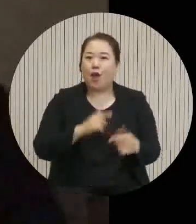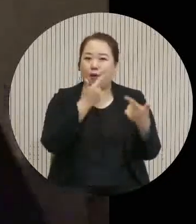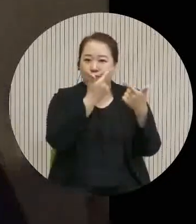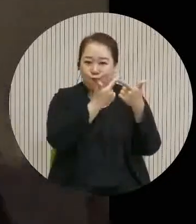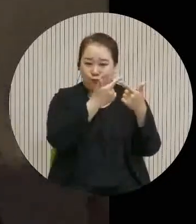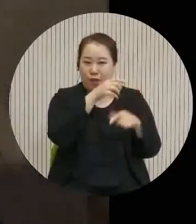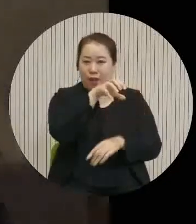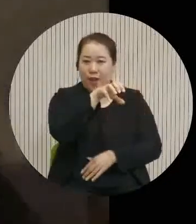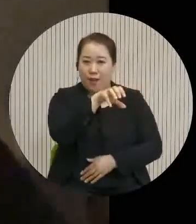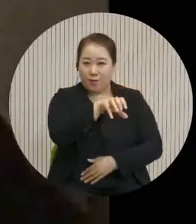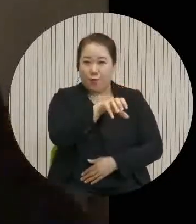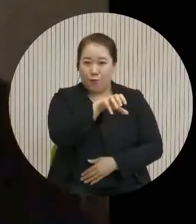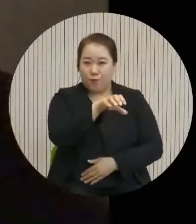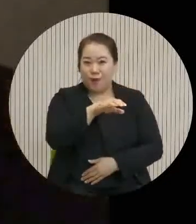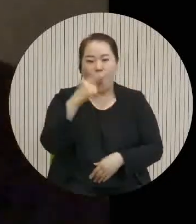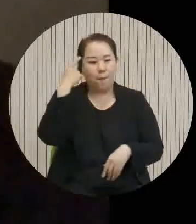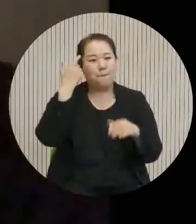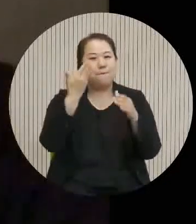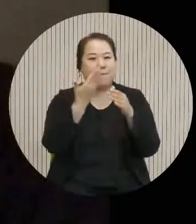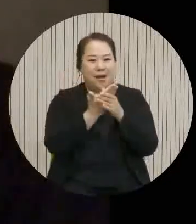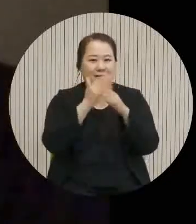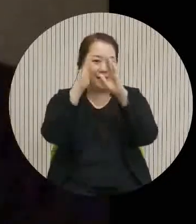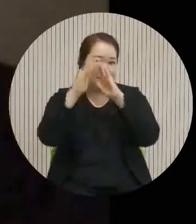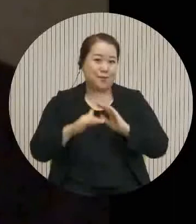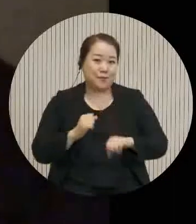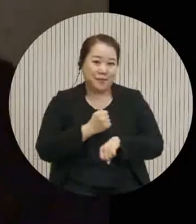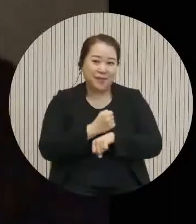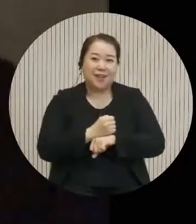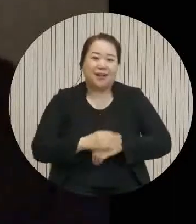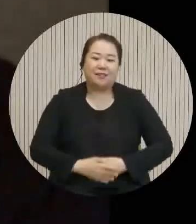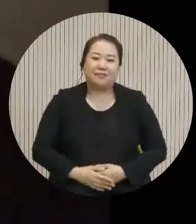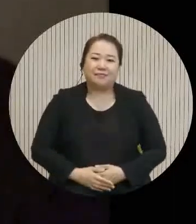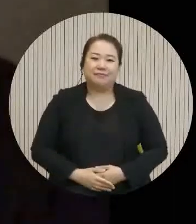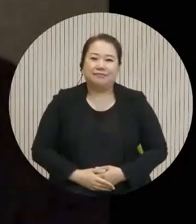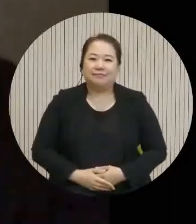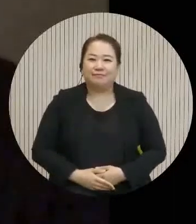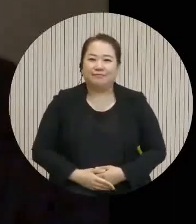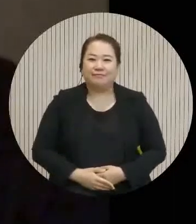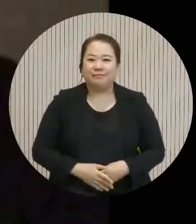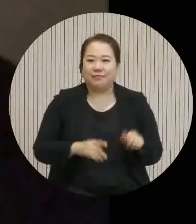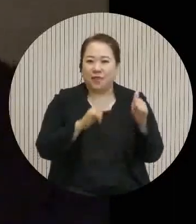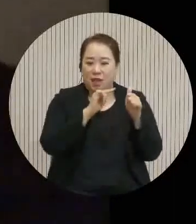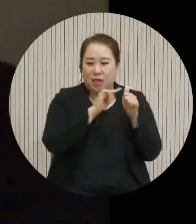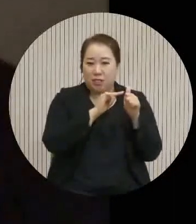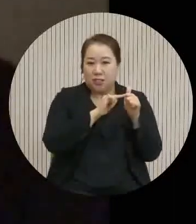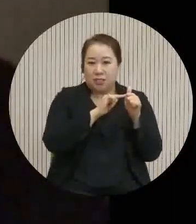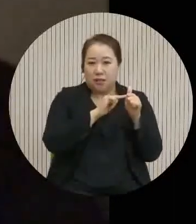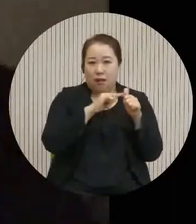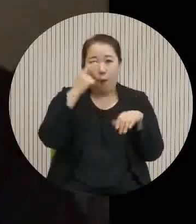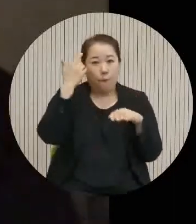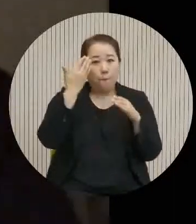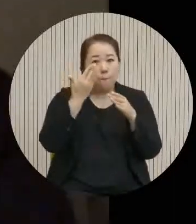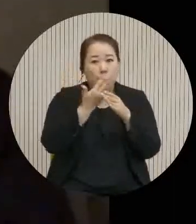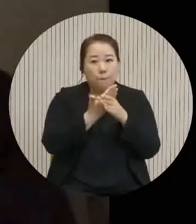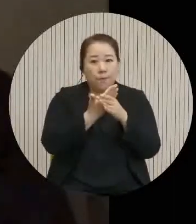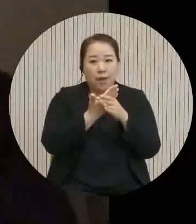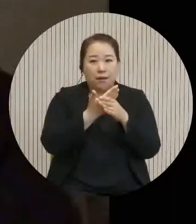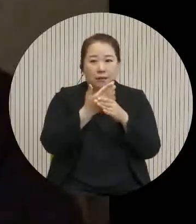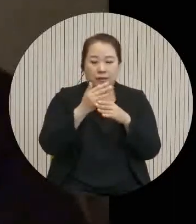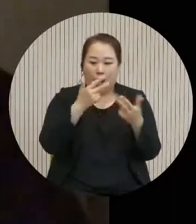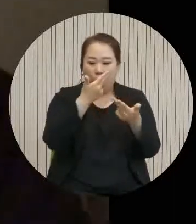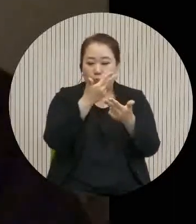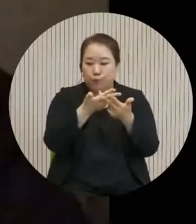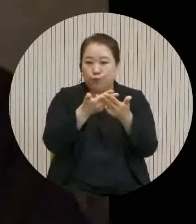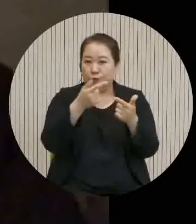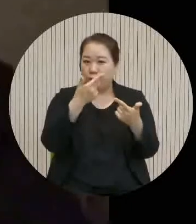student. And Busan, as some of you know, has a pretty good English library. And Kyung-Suk